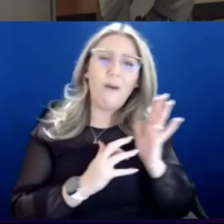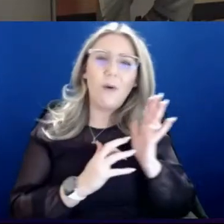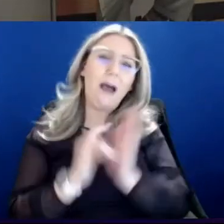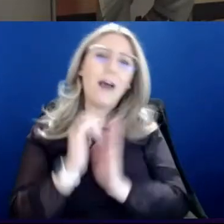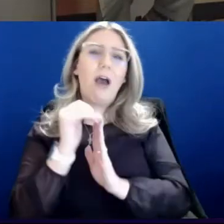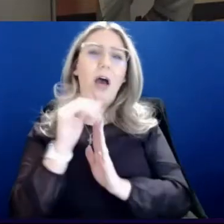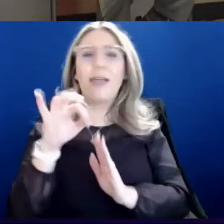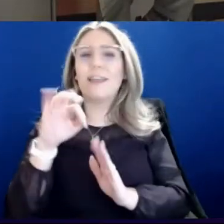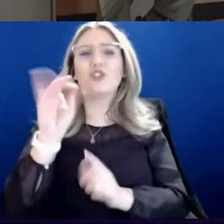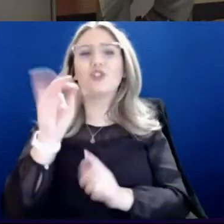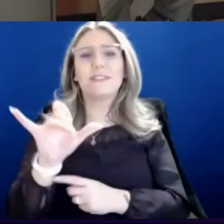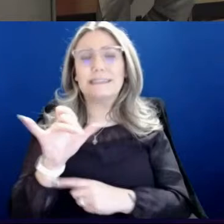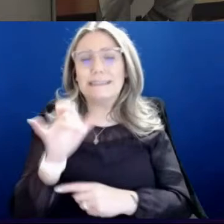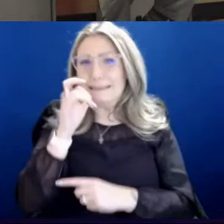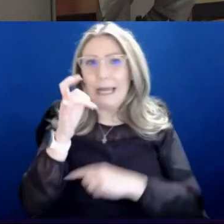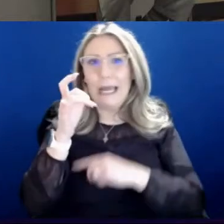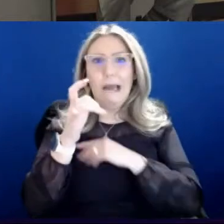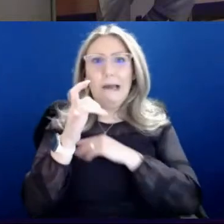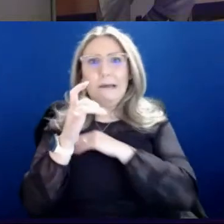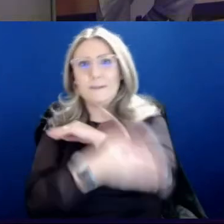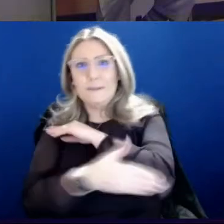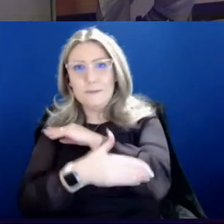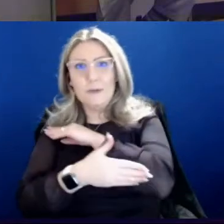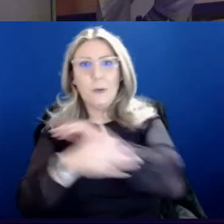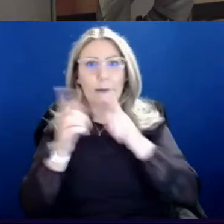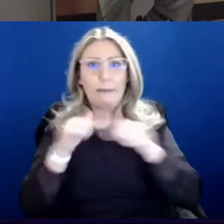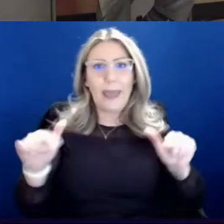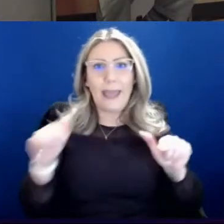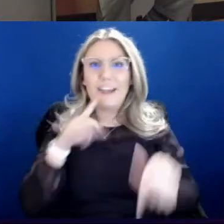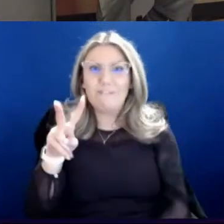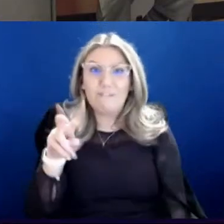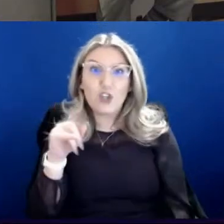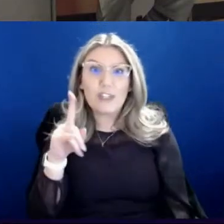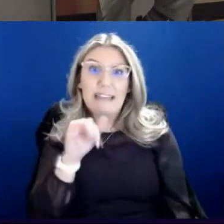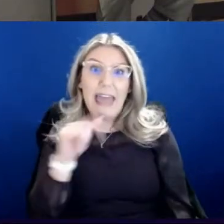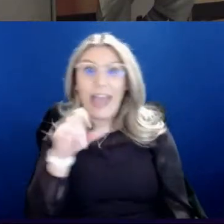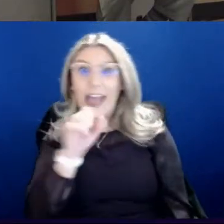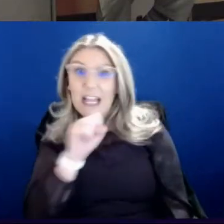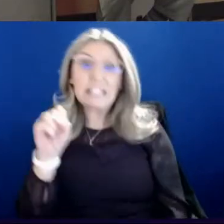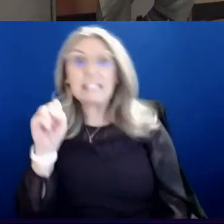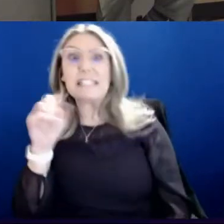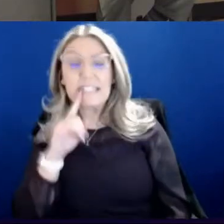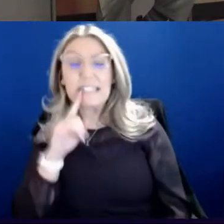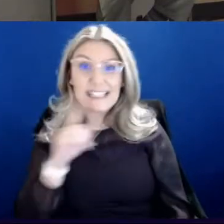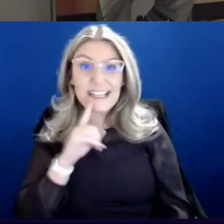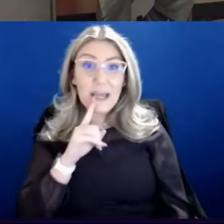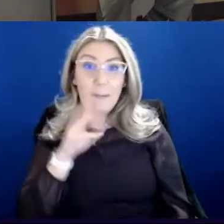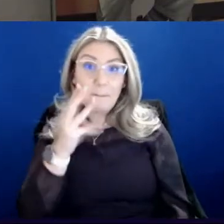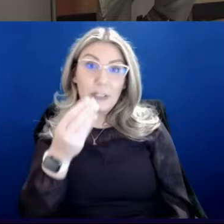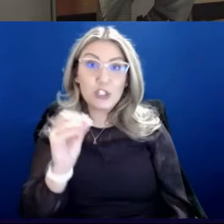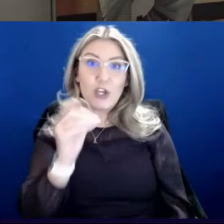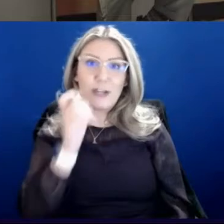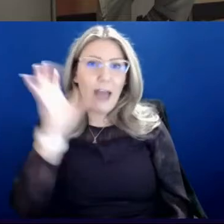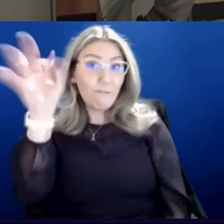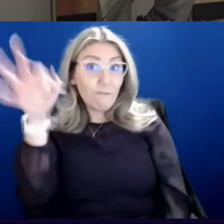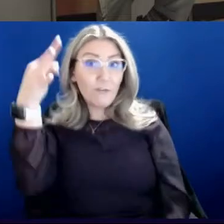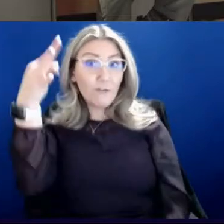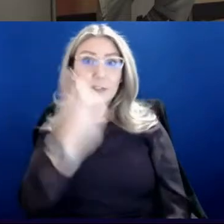foreign language. We pronounce it Versailles, Missouri. Right, we're not into French pronunciations of anything, and we're not. And